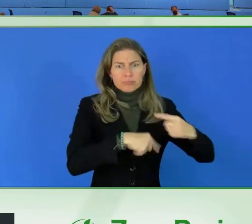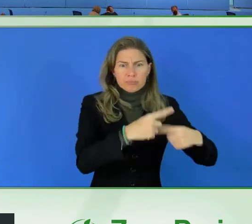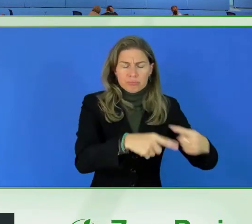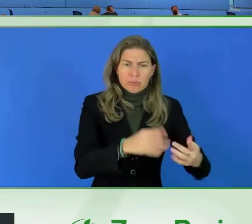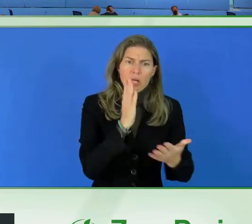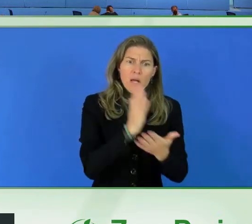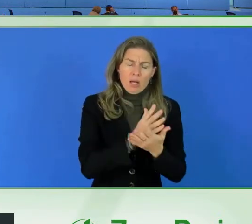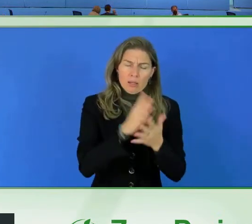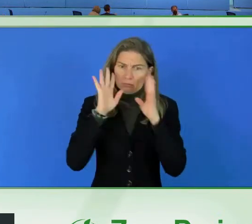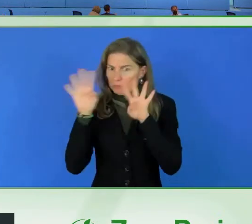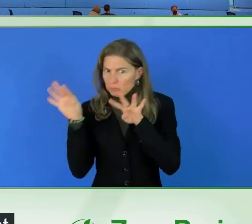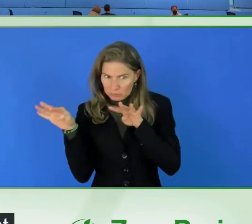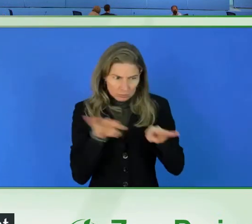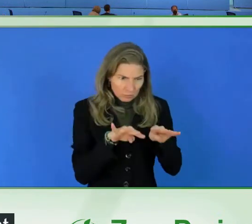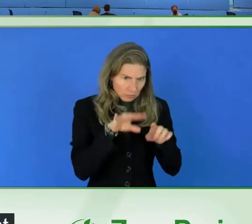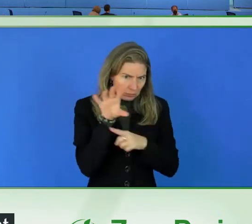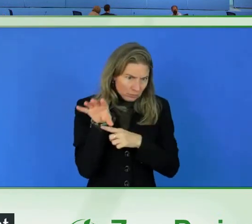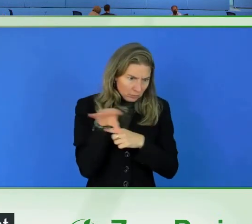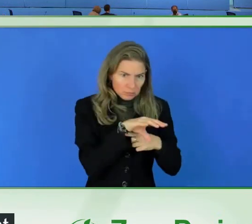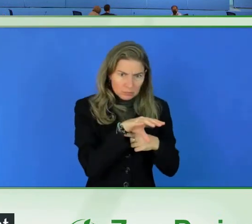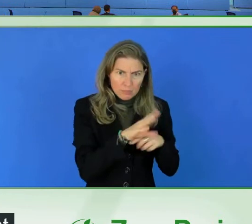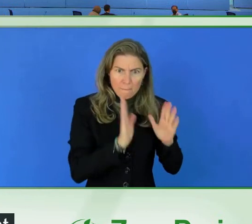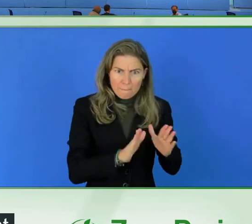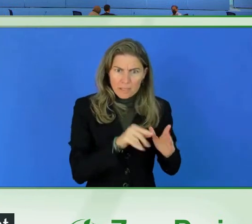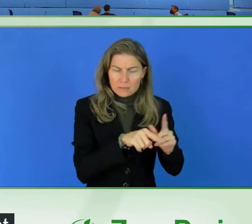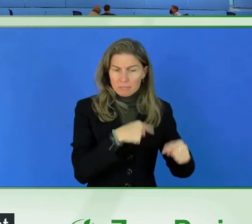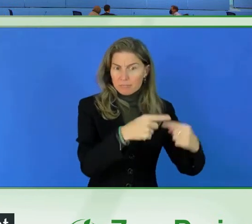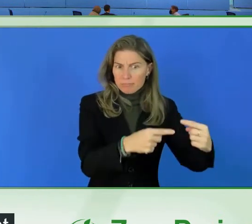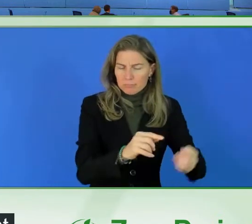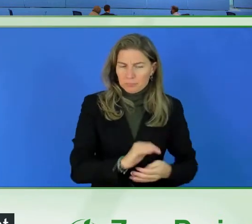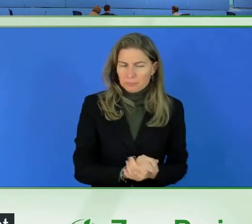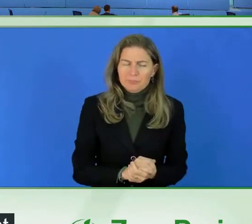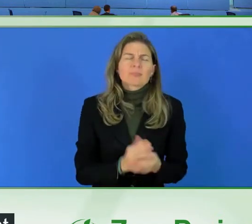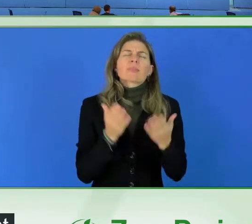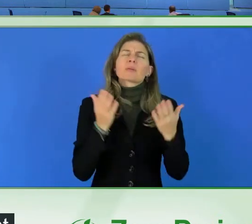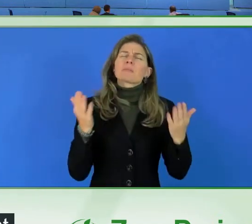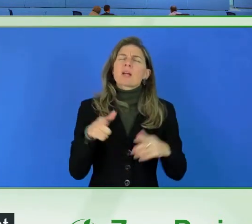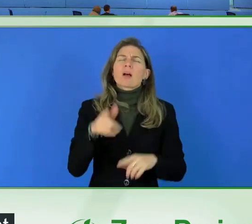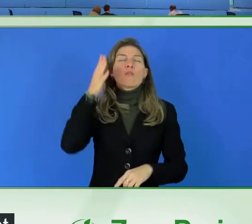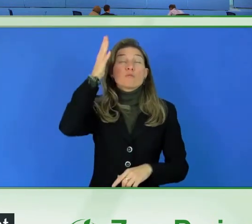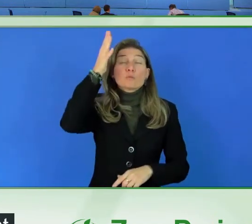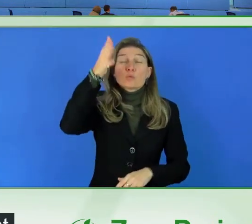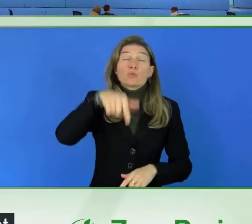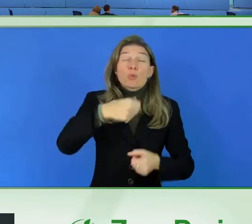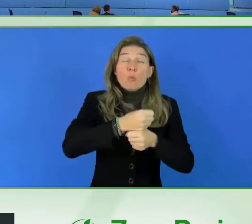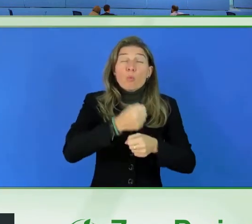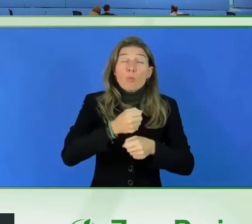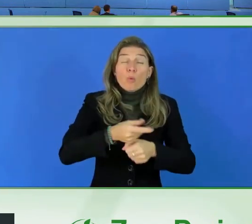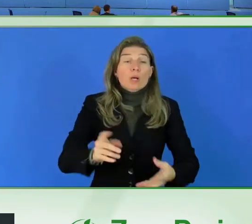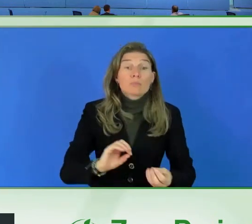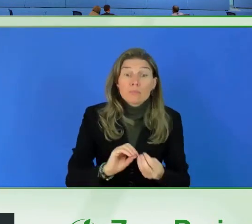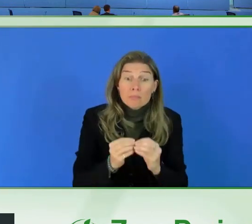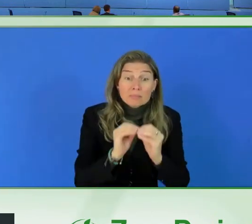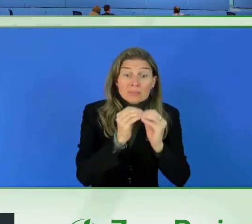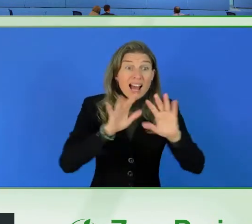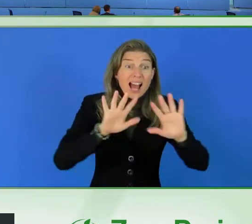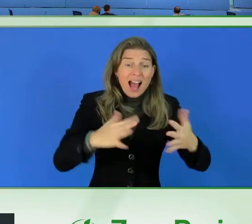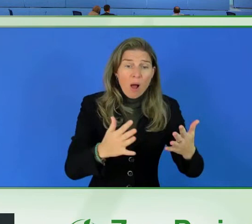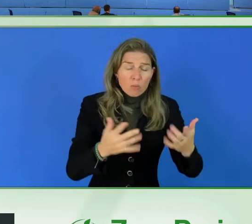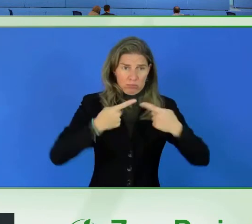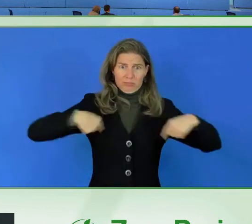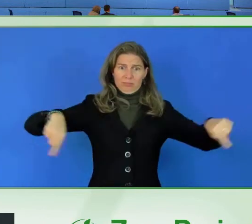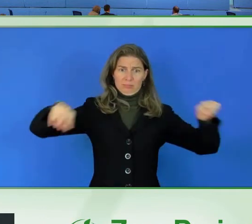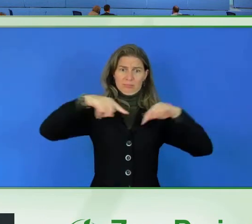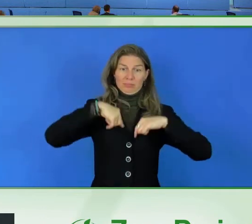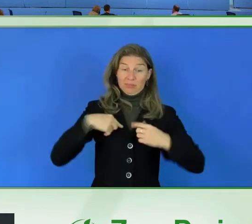But that said, it's clear that the future of work is made by us. It's not made by technology per se. It's us